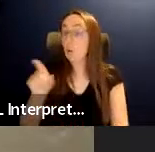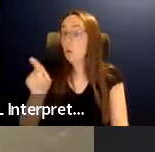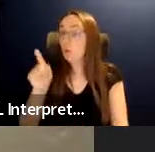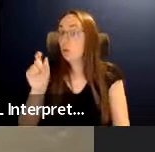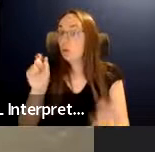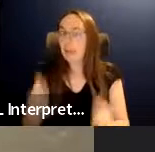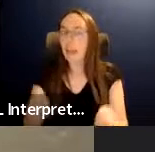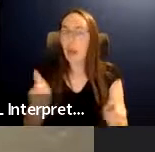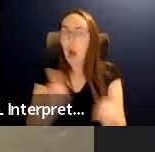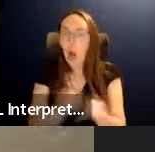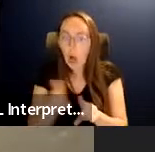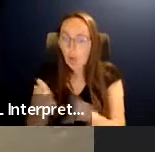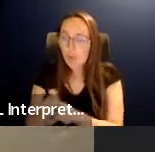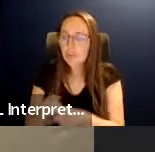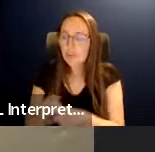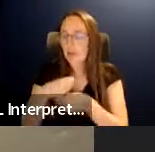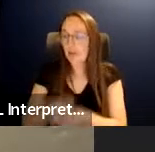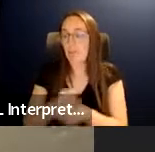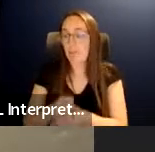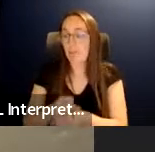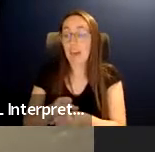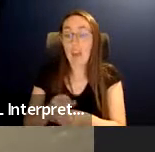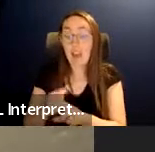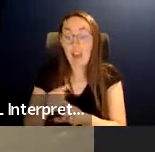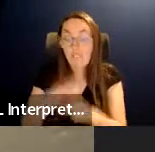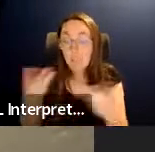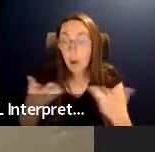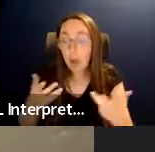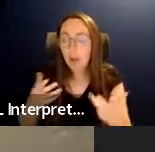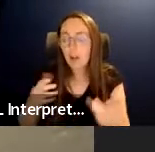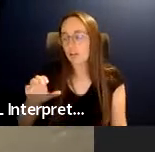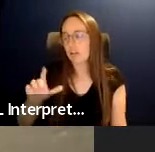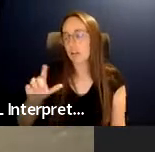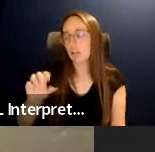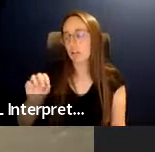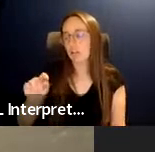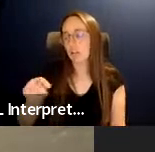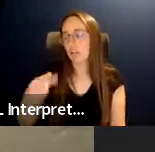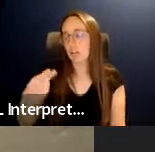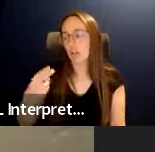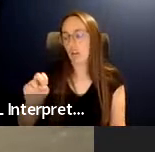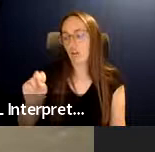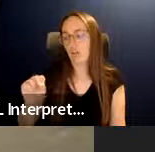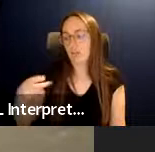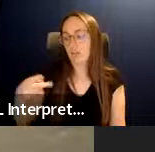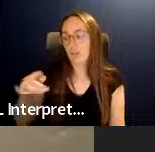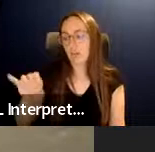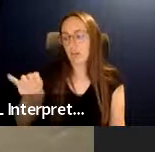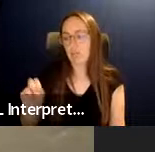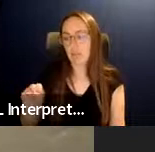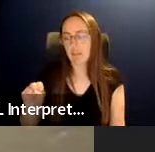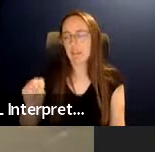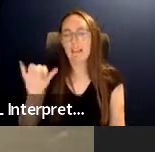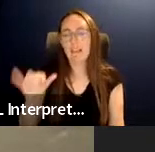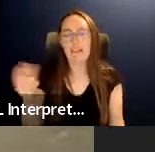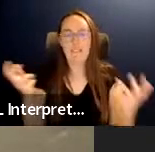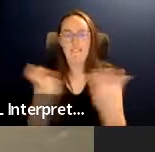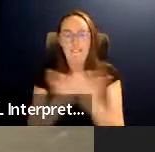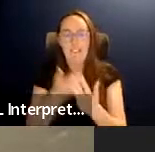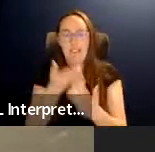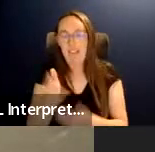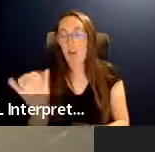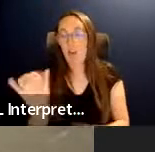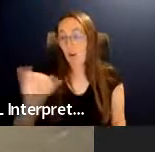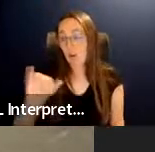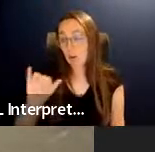lifters, I discovered, out of clothespins. Miniature clothespins fit inside of those flutes. And looking